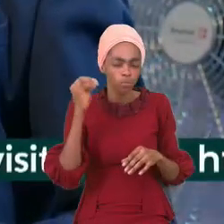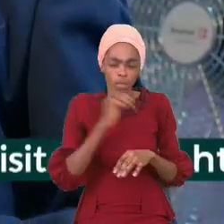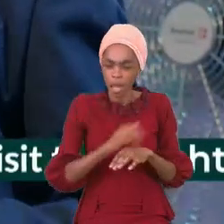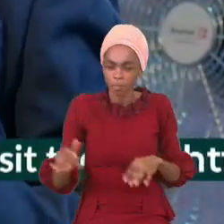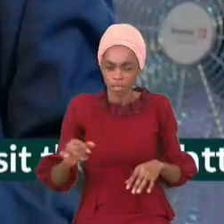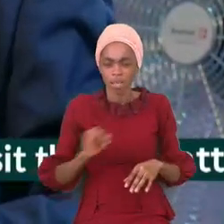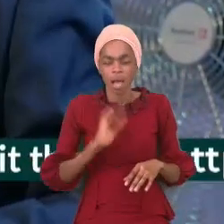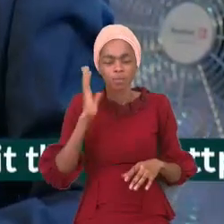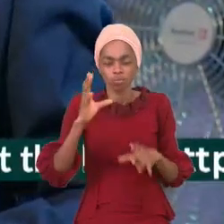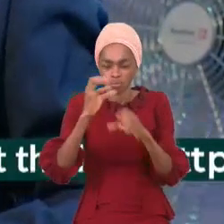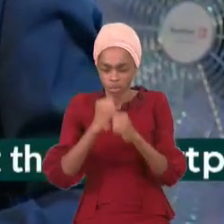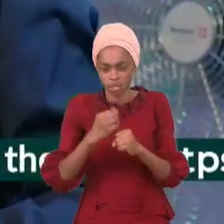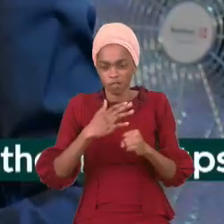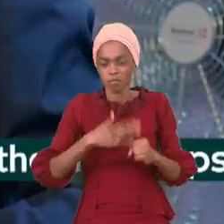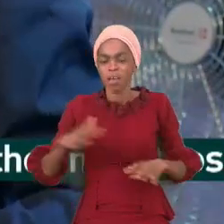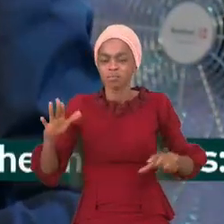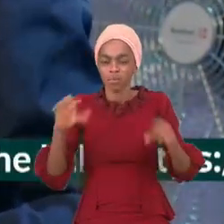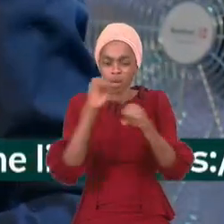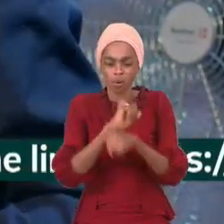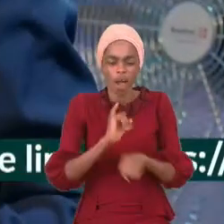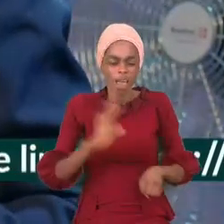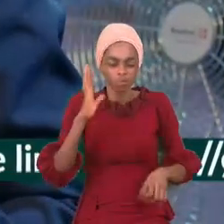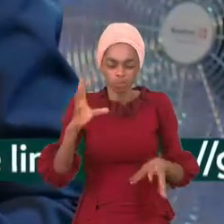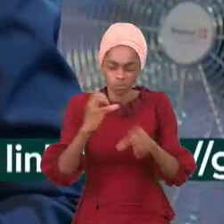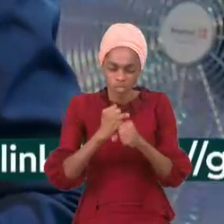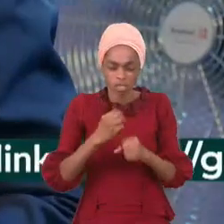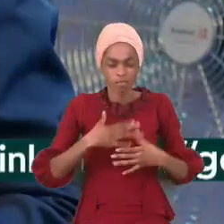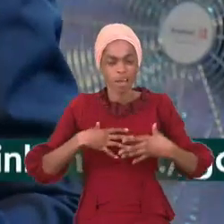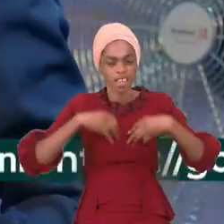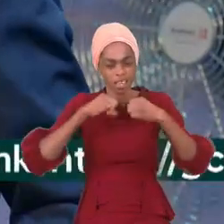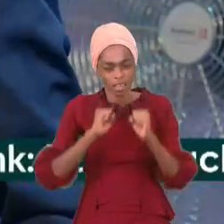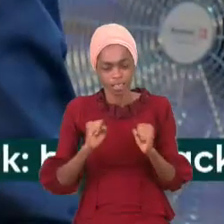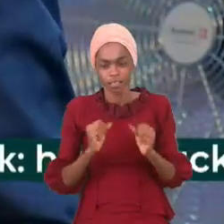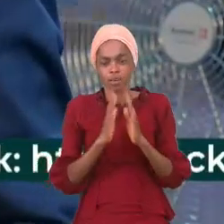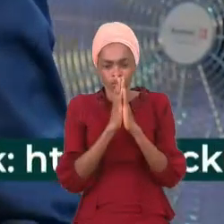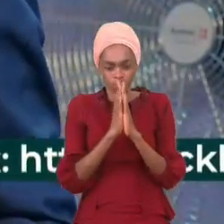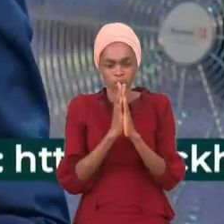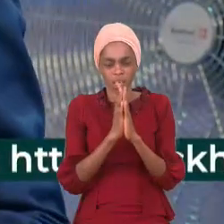Make sure that they're all correct. The correct name.